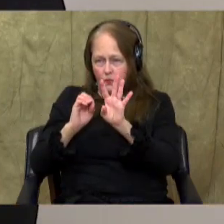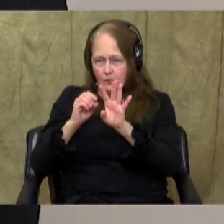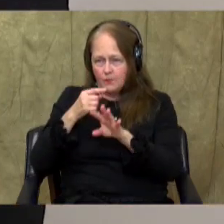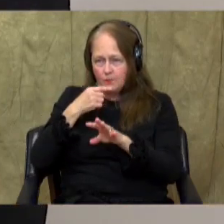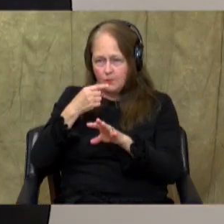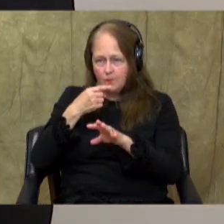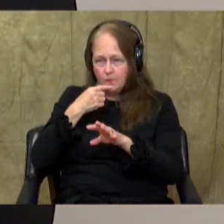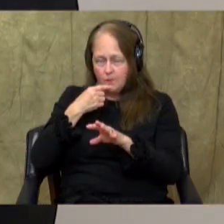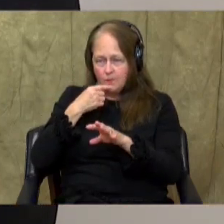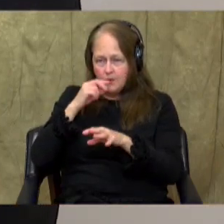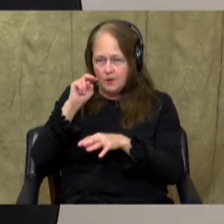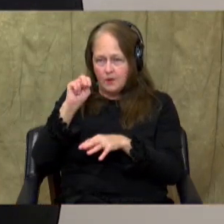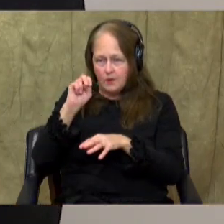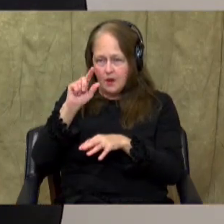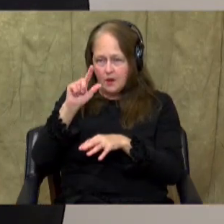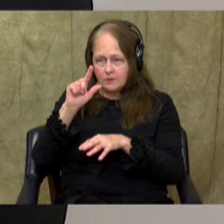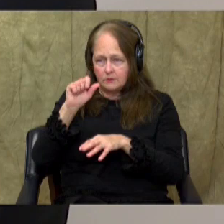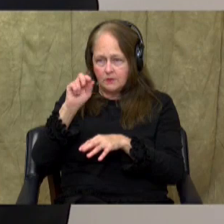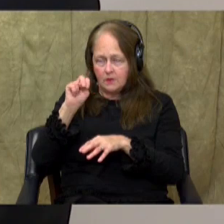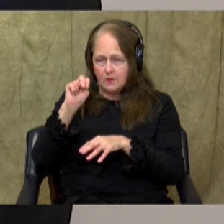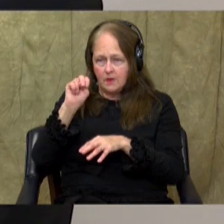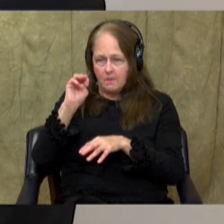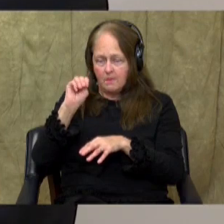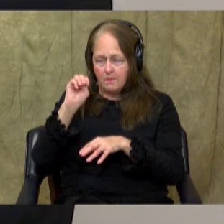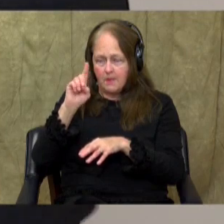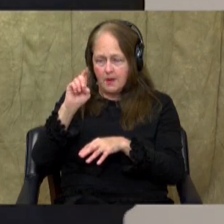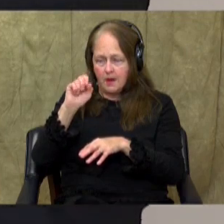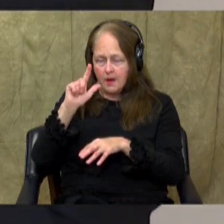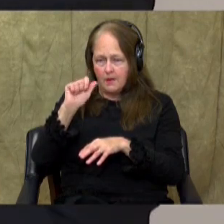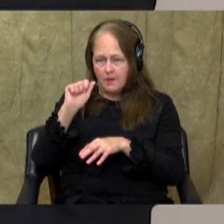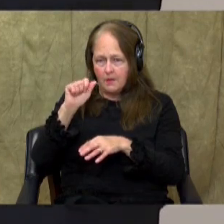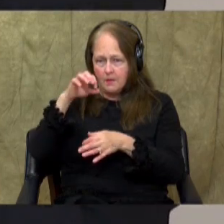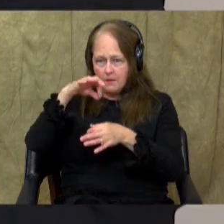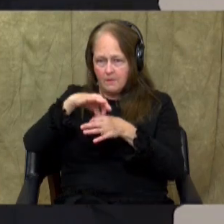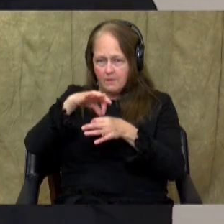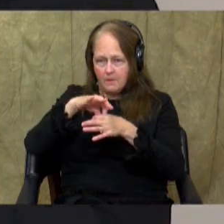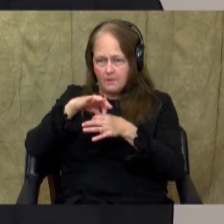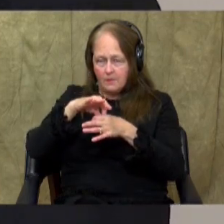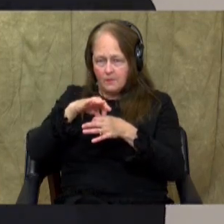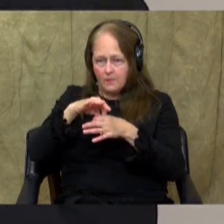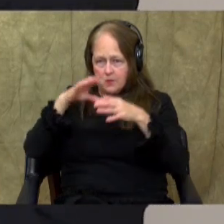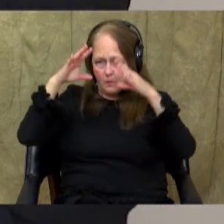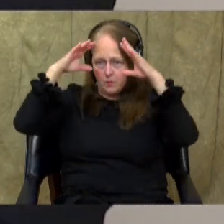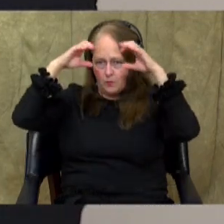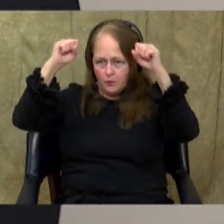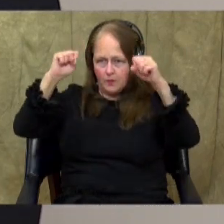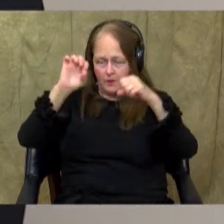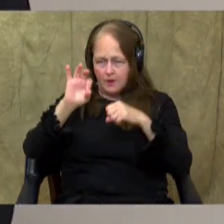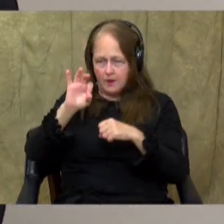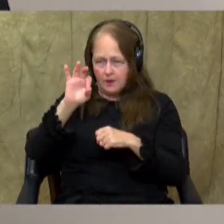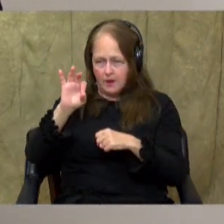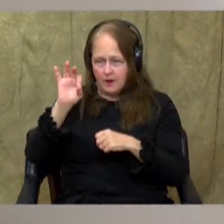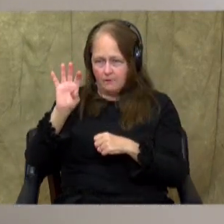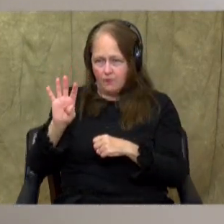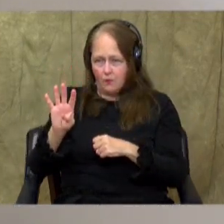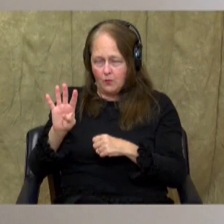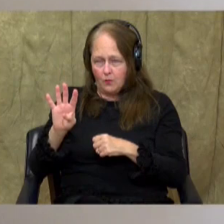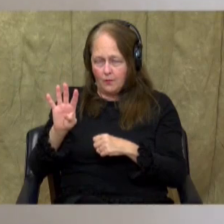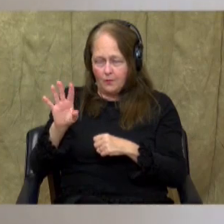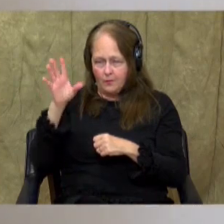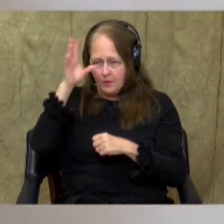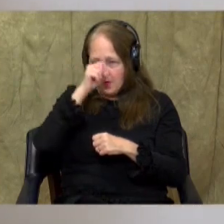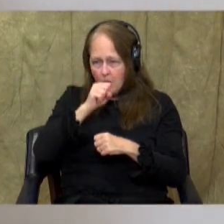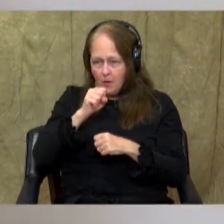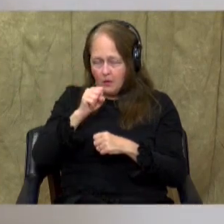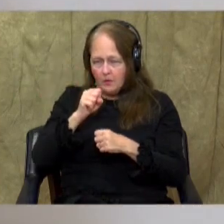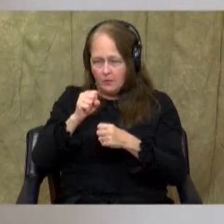said Nelson Mandela was selected or elected its president in 1994. So have you guessed